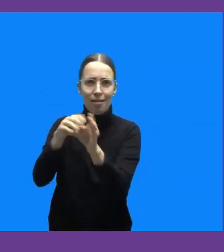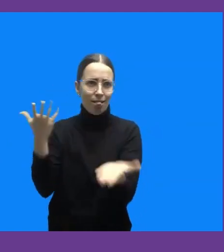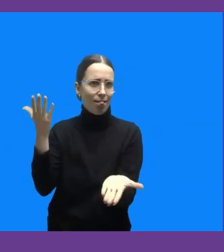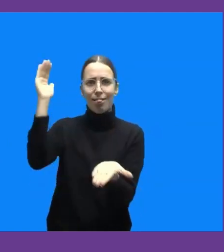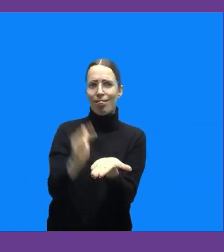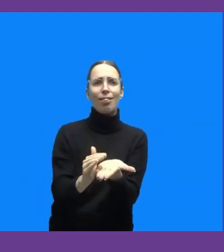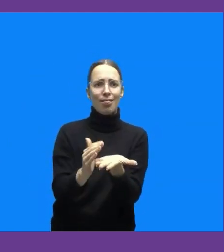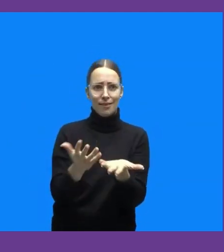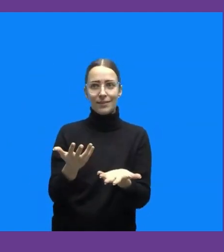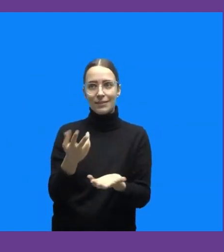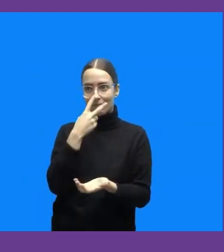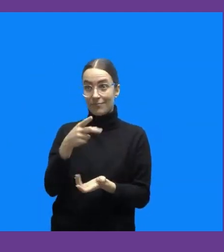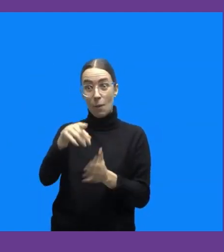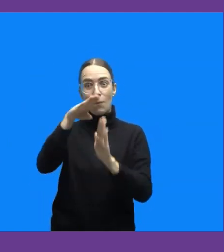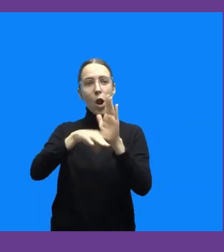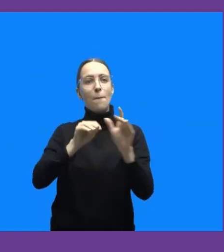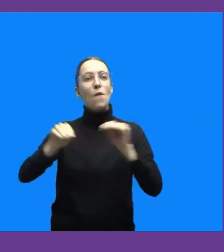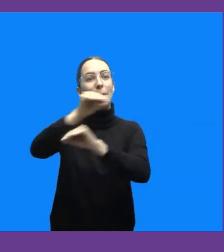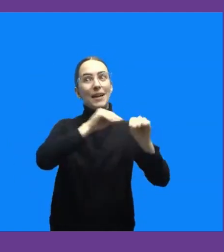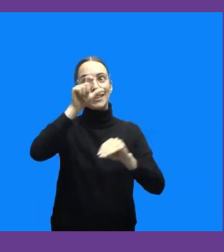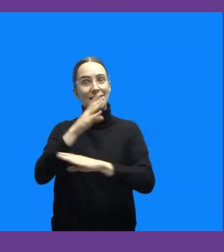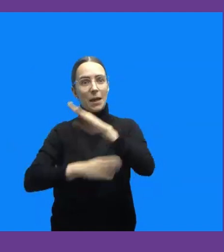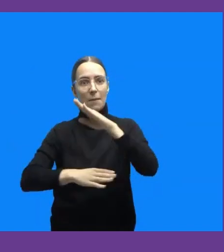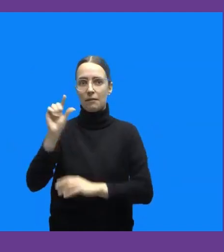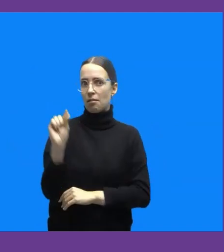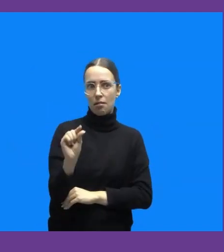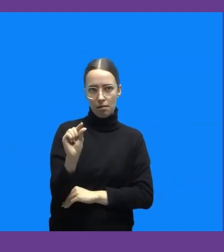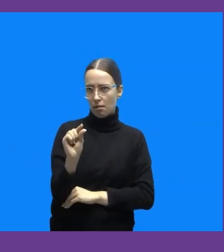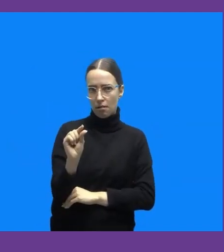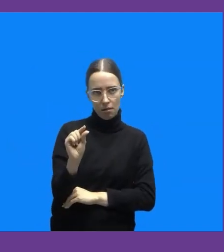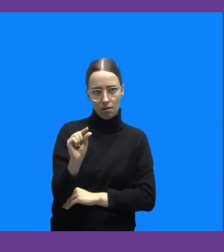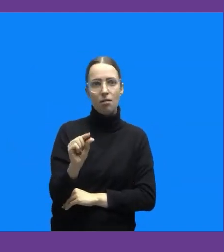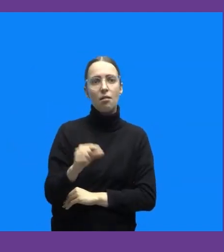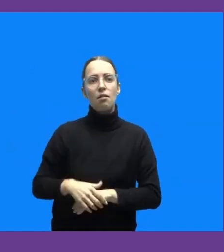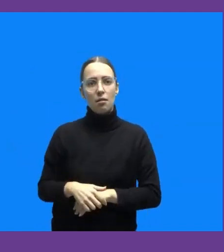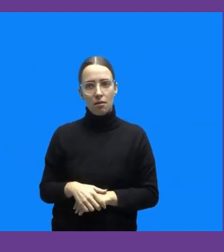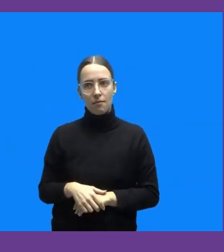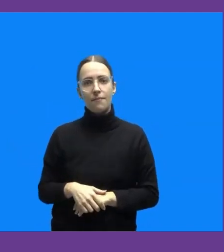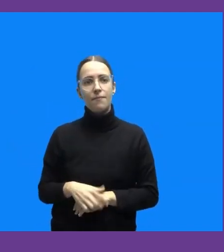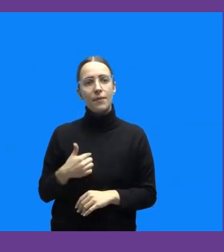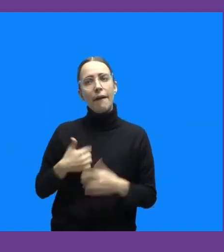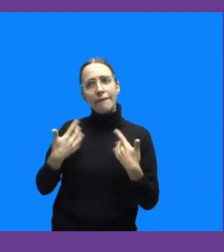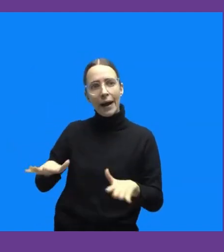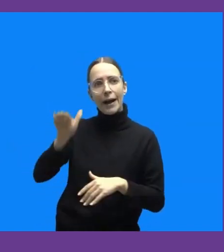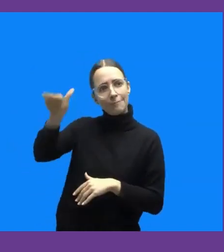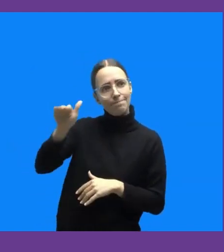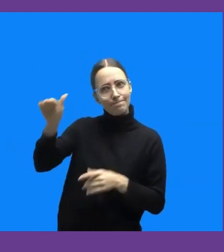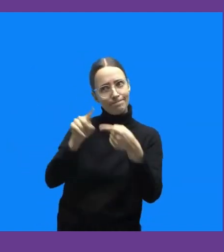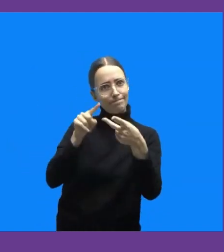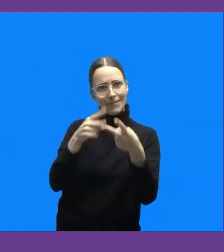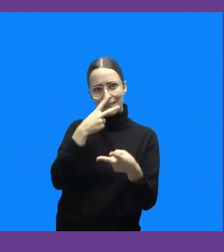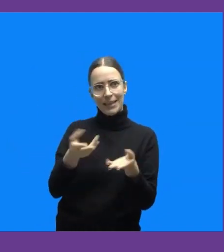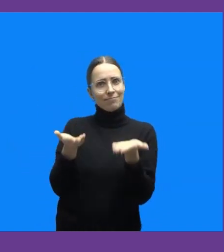talk about this and this, and he said, well, something that is really important that you mentioned, besides all the factors, is that it's